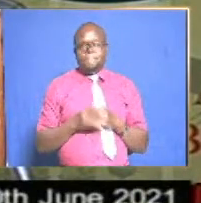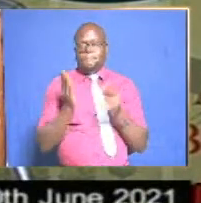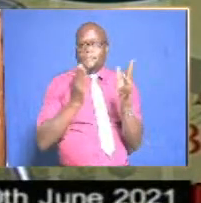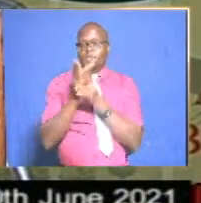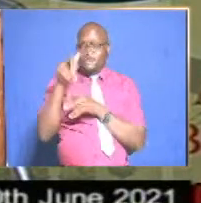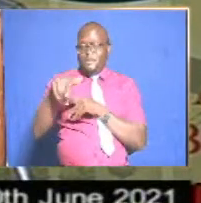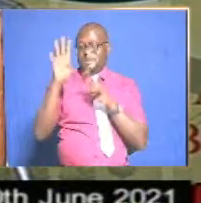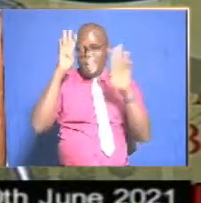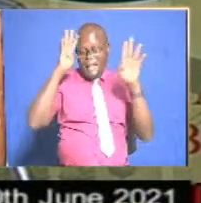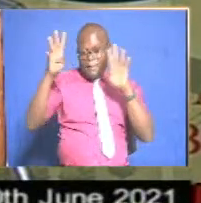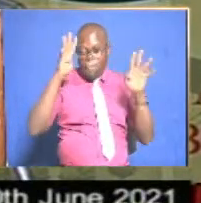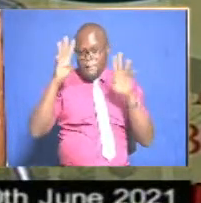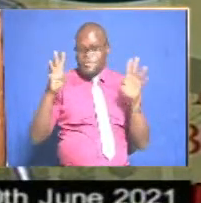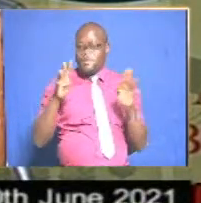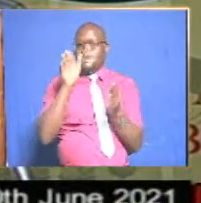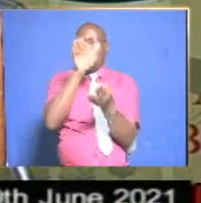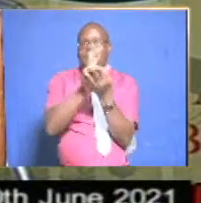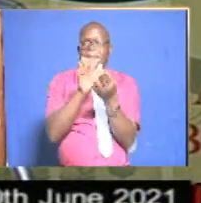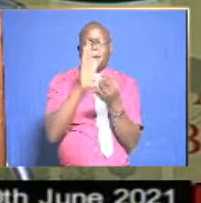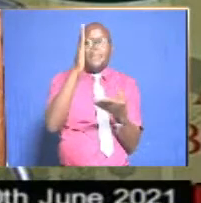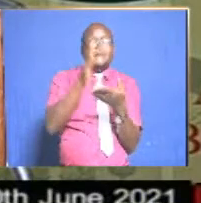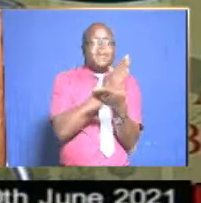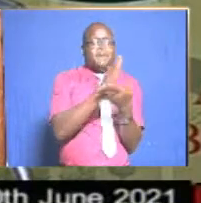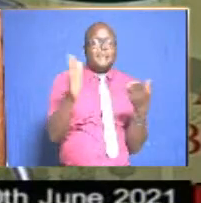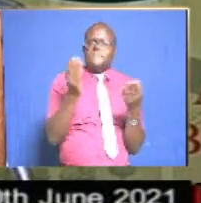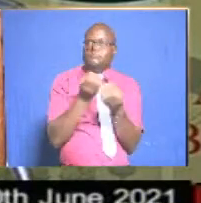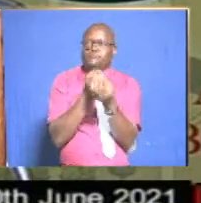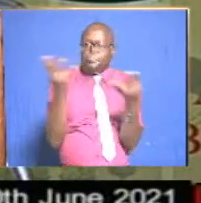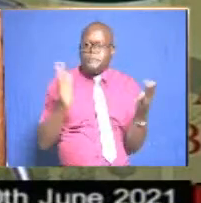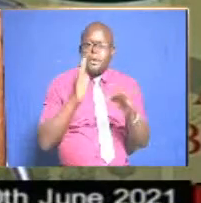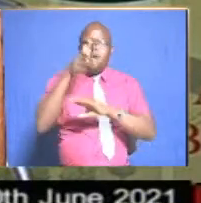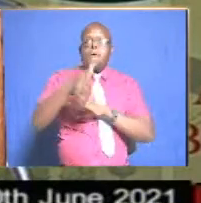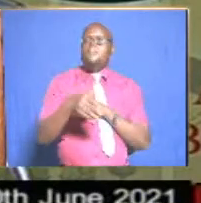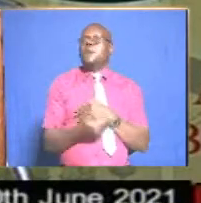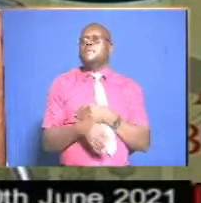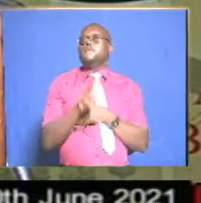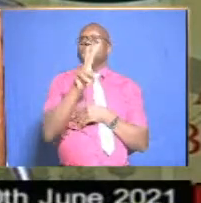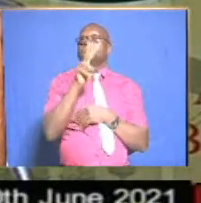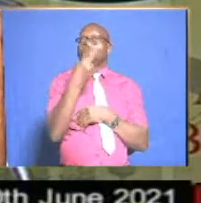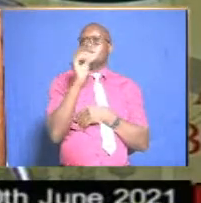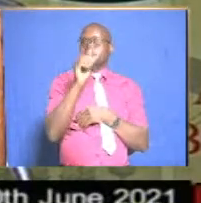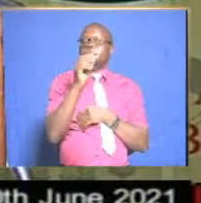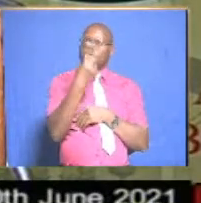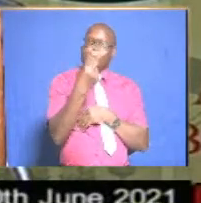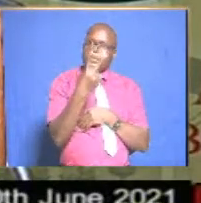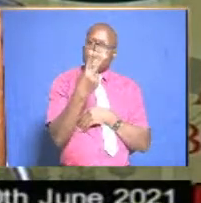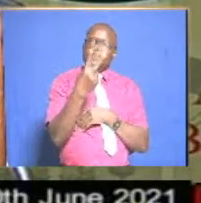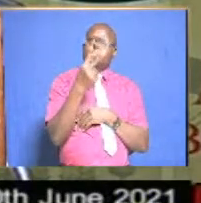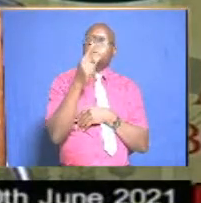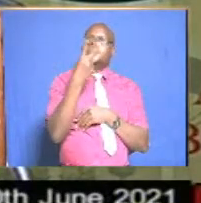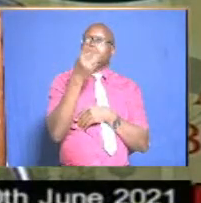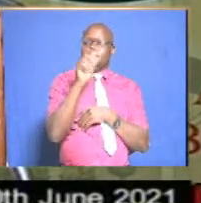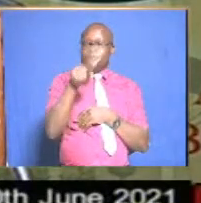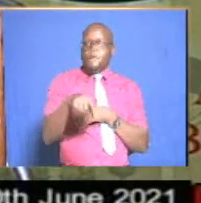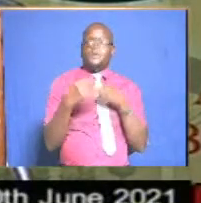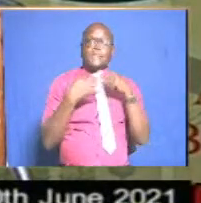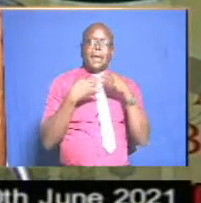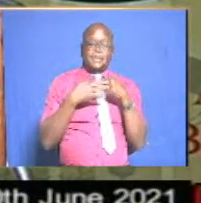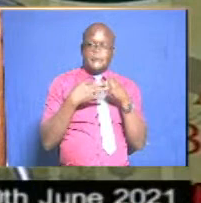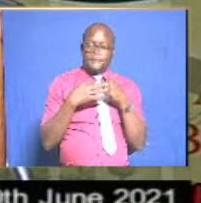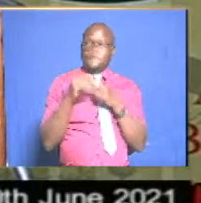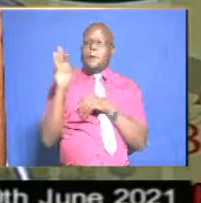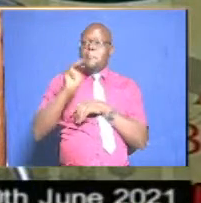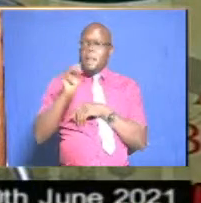these innovations, the banking sector has disbursed over Kenya shilling 20.8 billion to micro, small, and medium